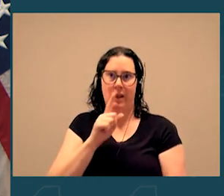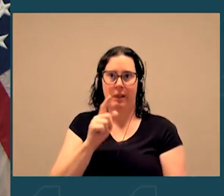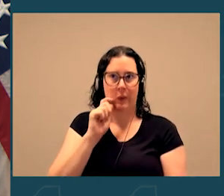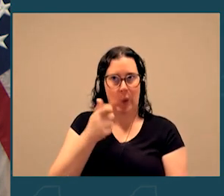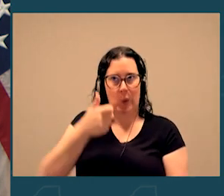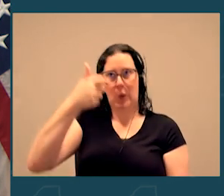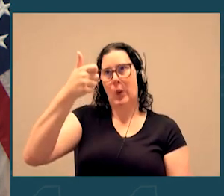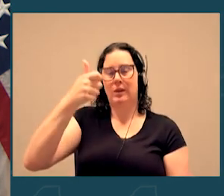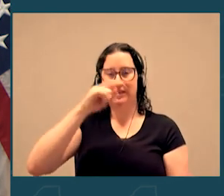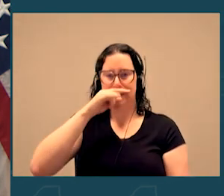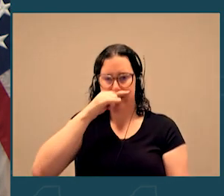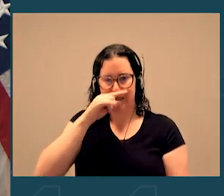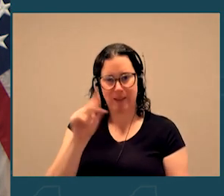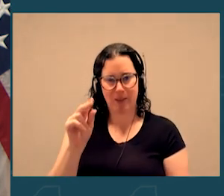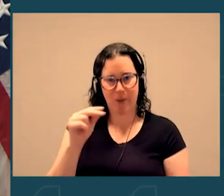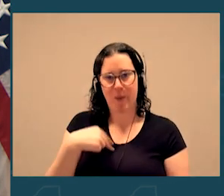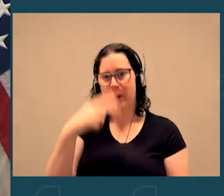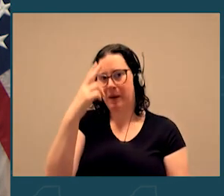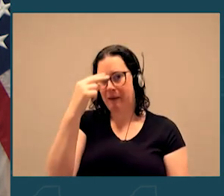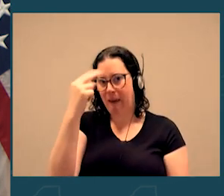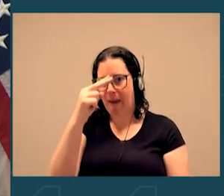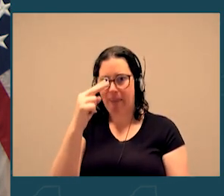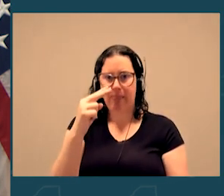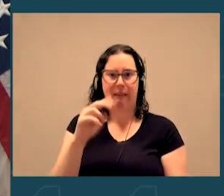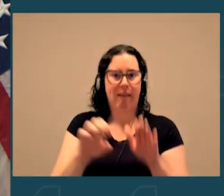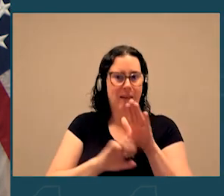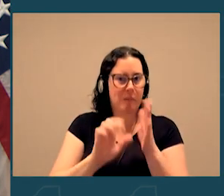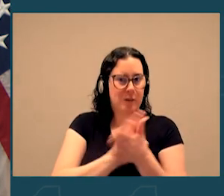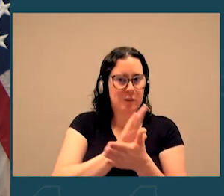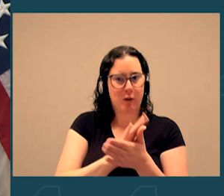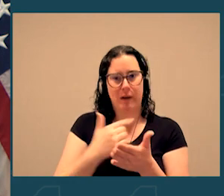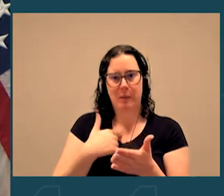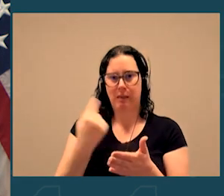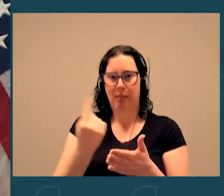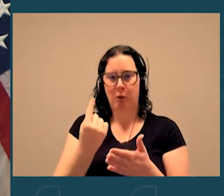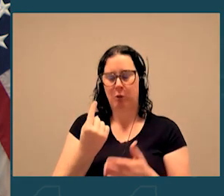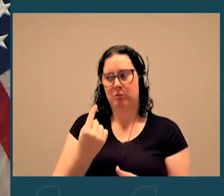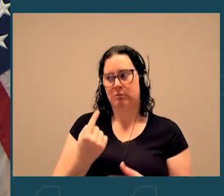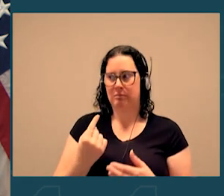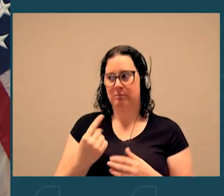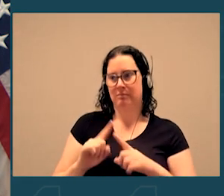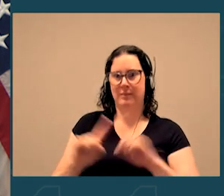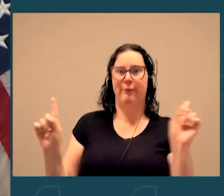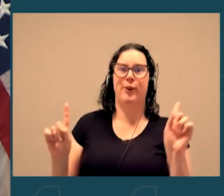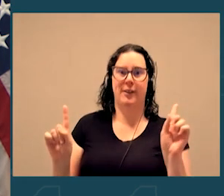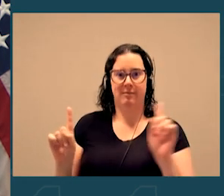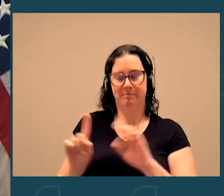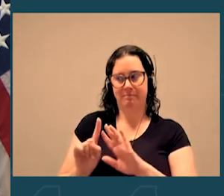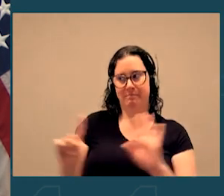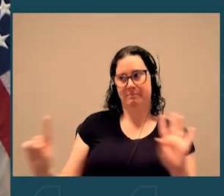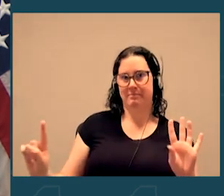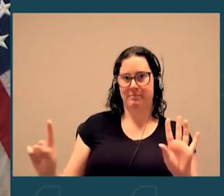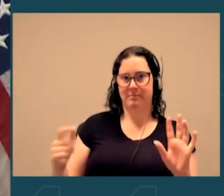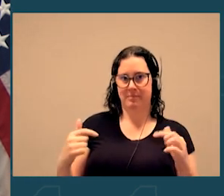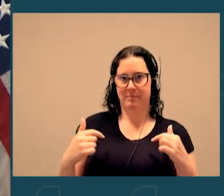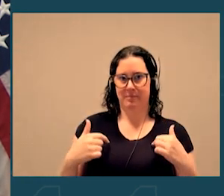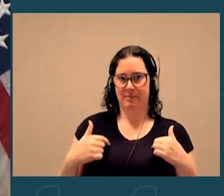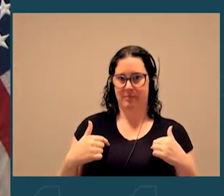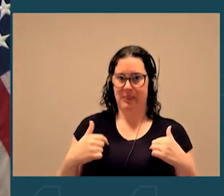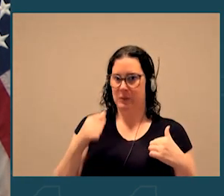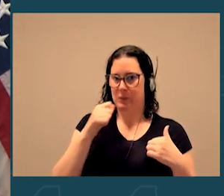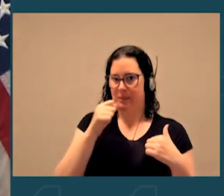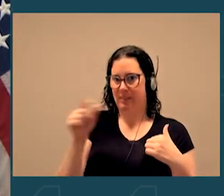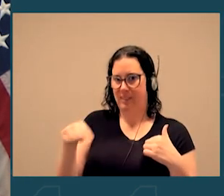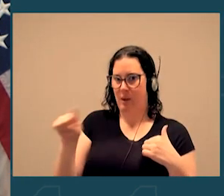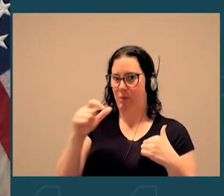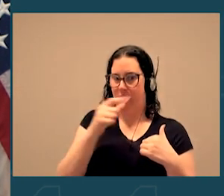school. I came over from a Catholic grade school, and I was kind of an outlier, okay? Wasn't really friendly. It was kind of rough, but